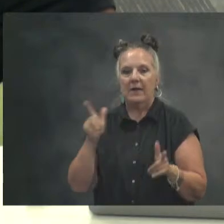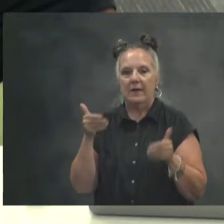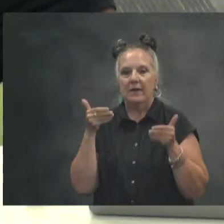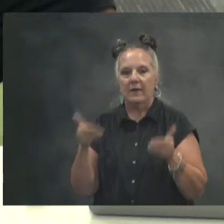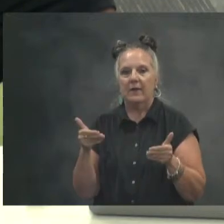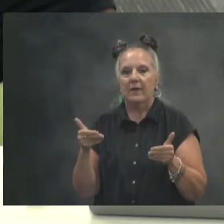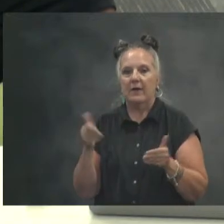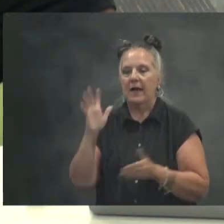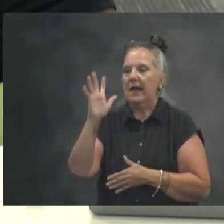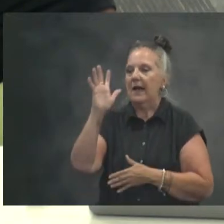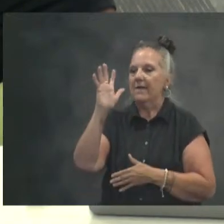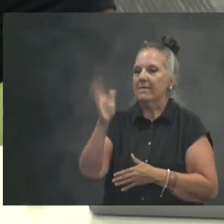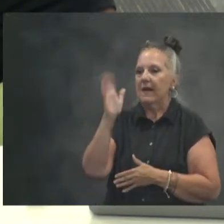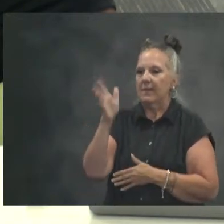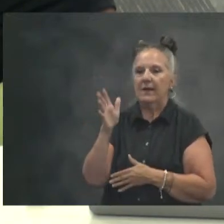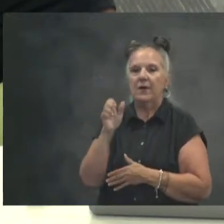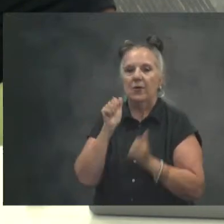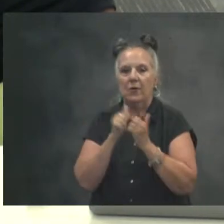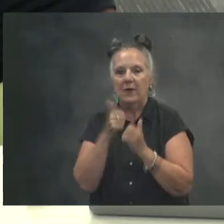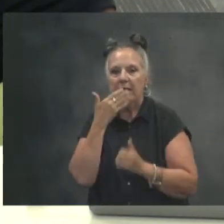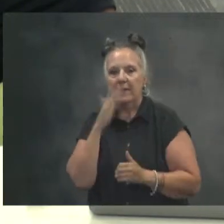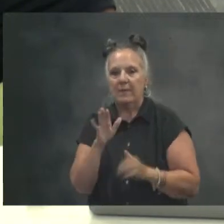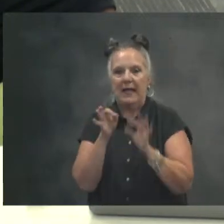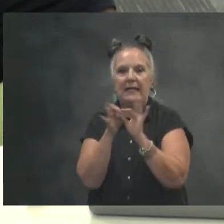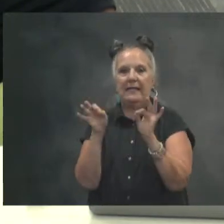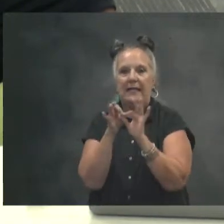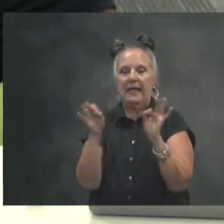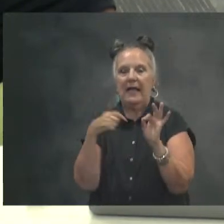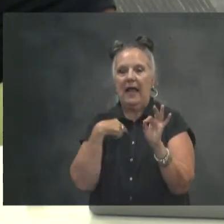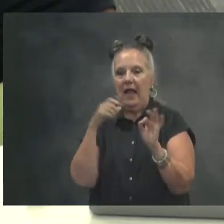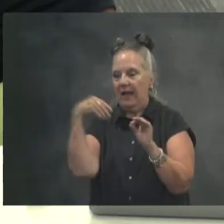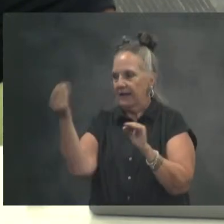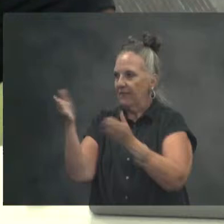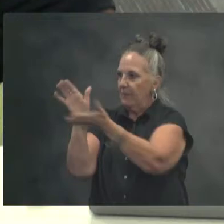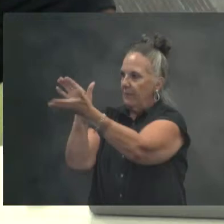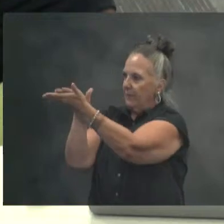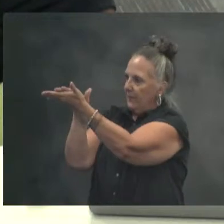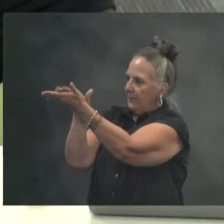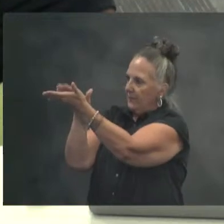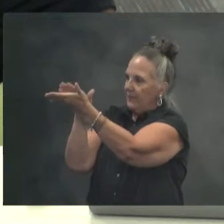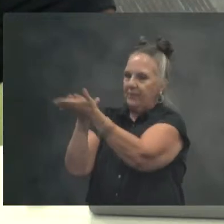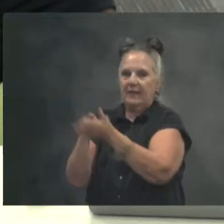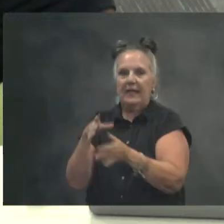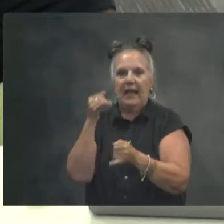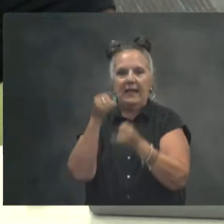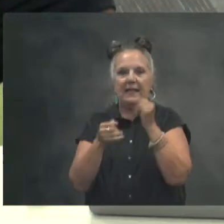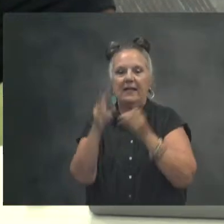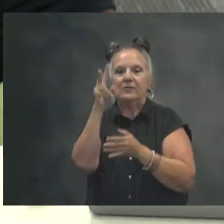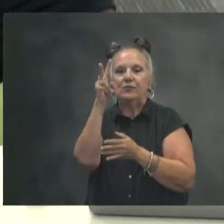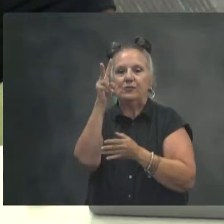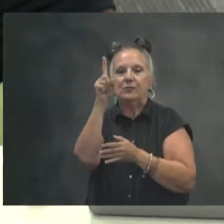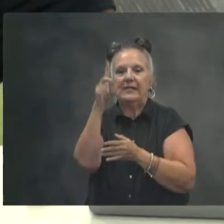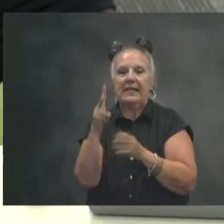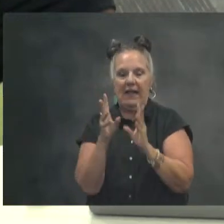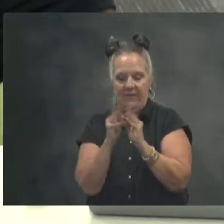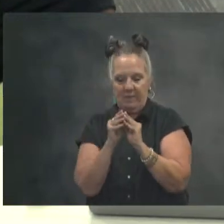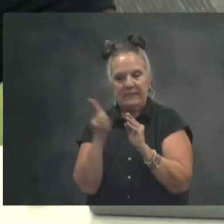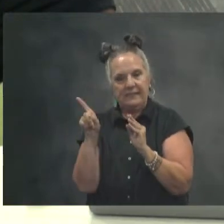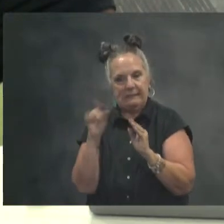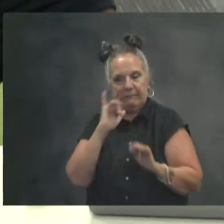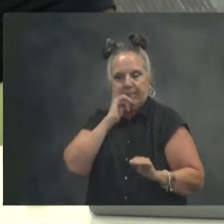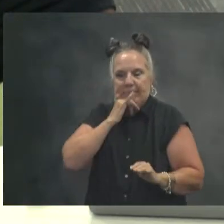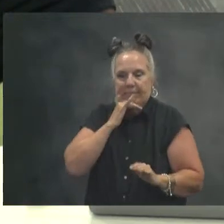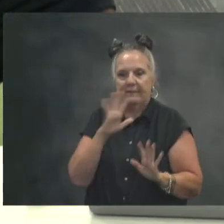without saying any foul language. So I give him props for that. He did slip up in the last 2.5 minutes, though. That